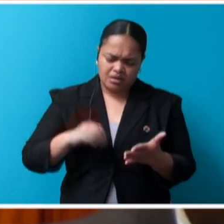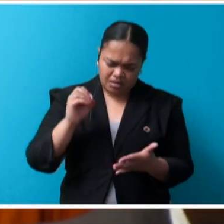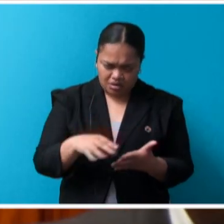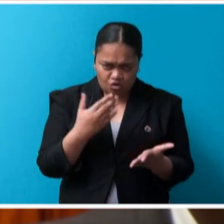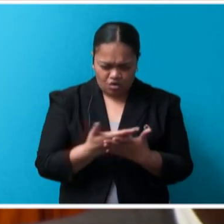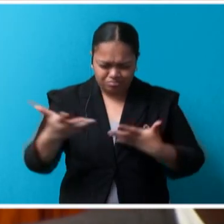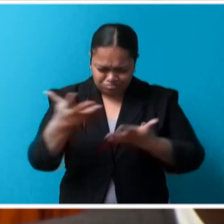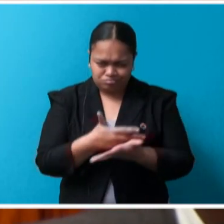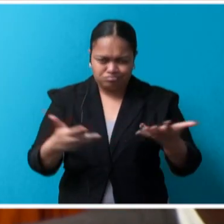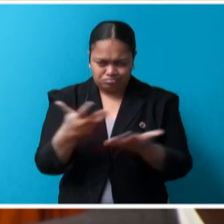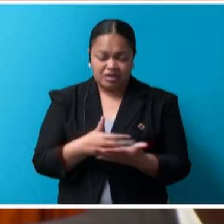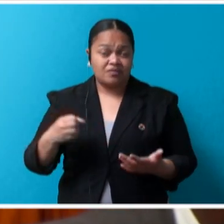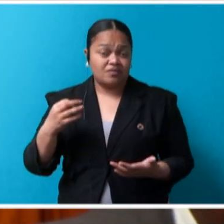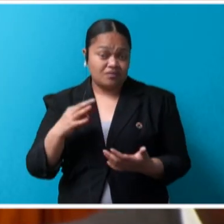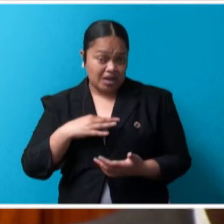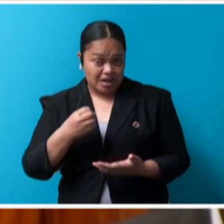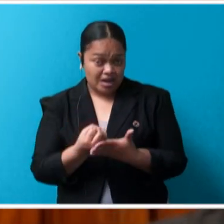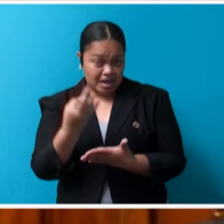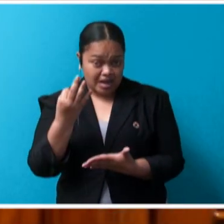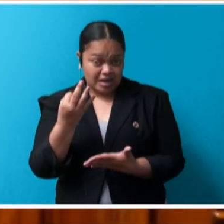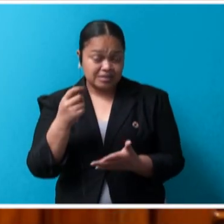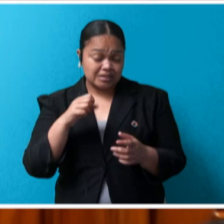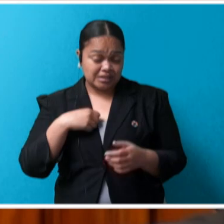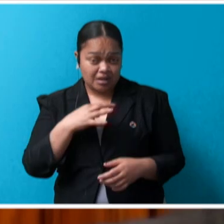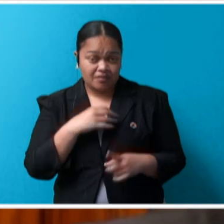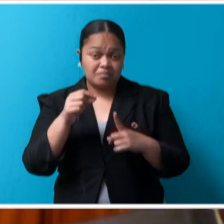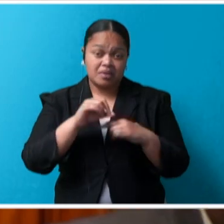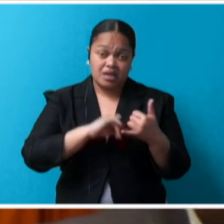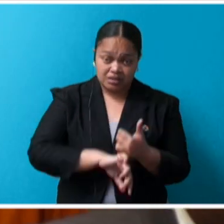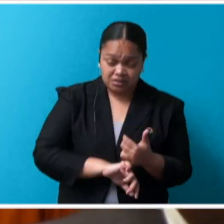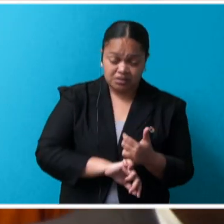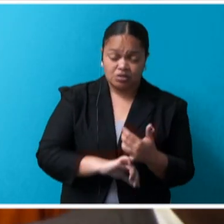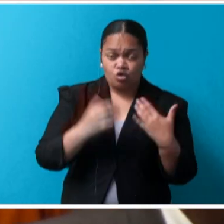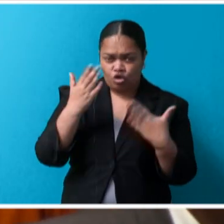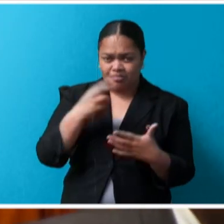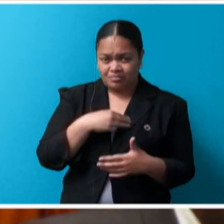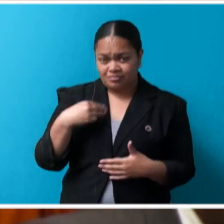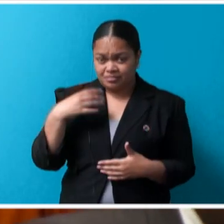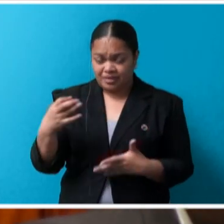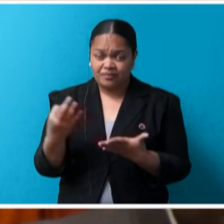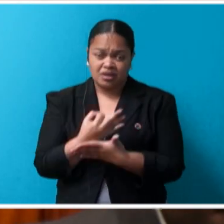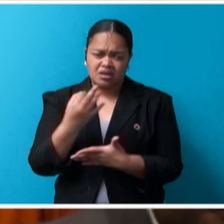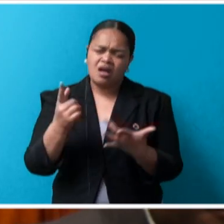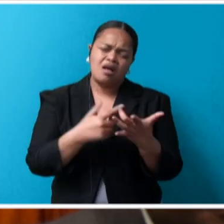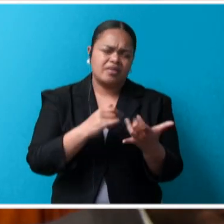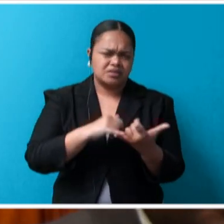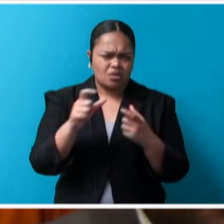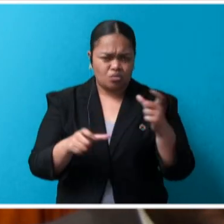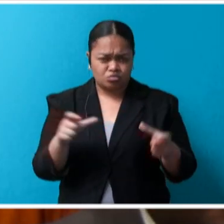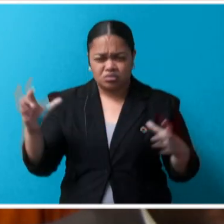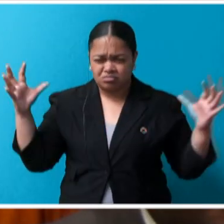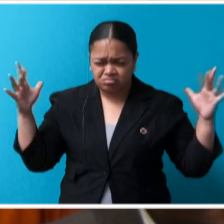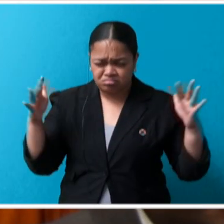Ministry of Finance staff, led by the Permanent Secretary, the Honourable Minister for Finance, and other stakeholders. The people of Fiji